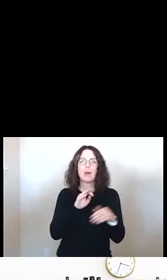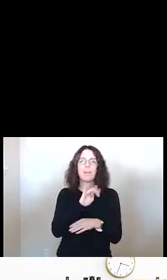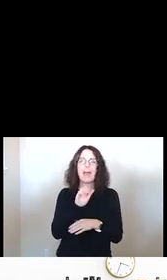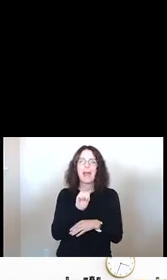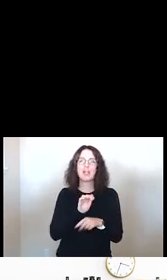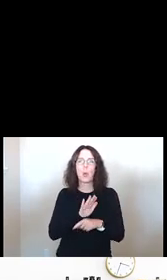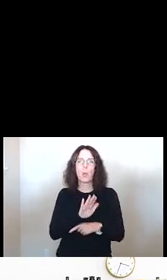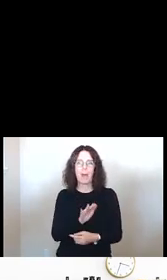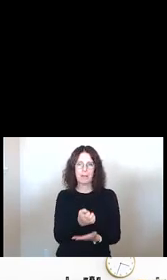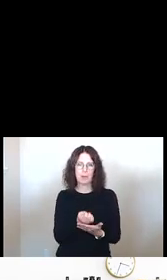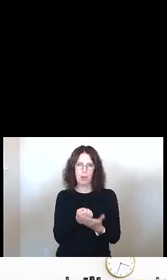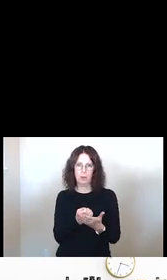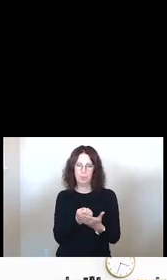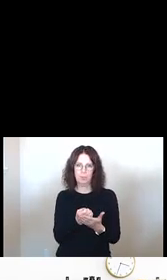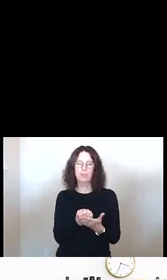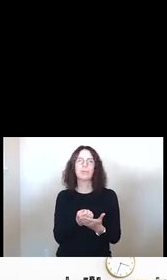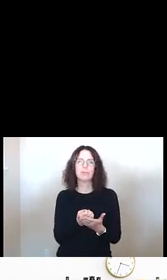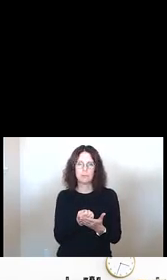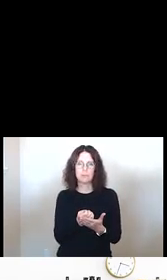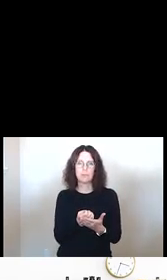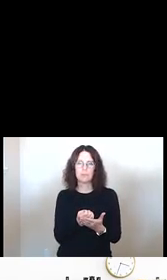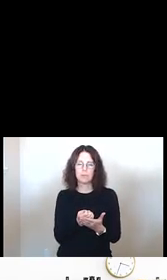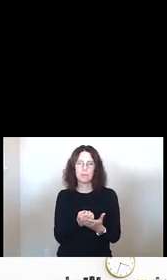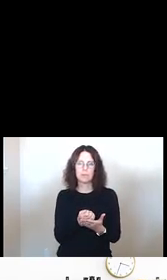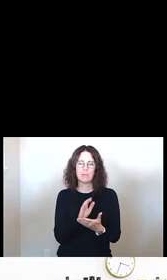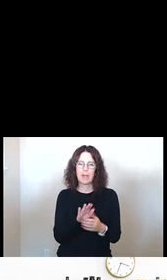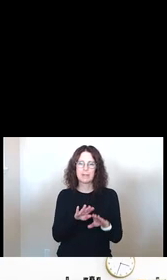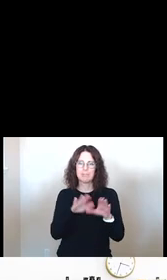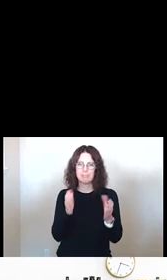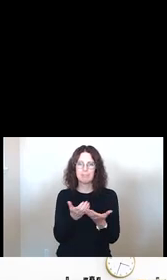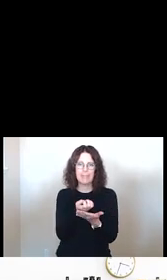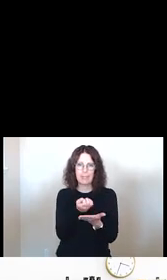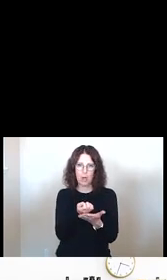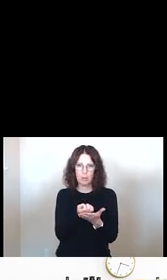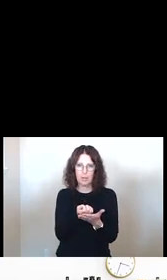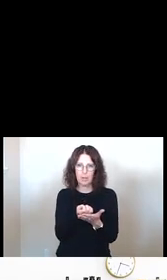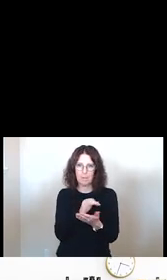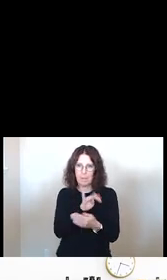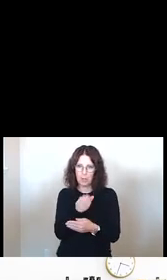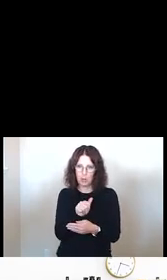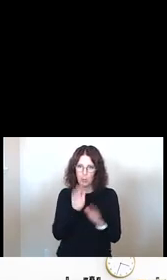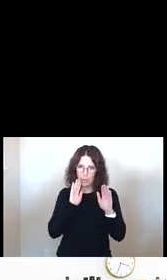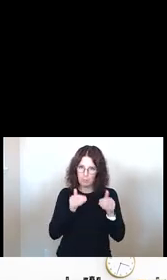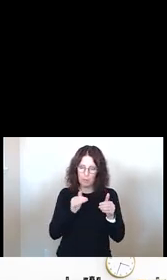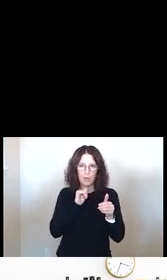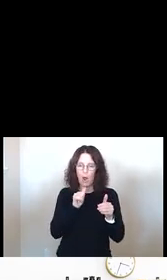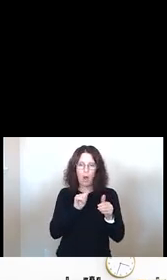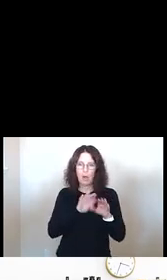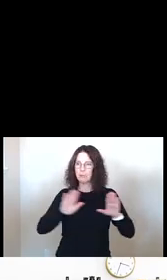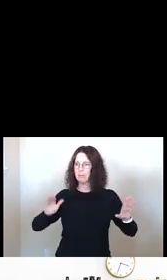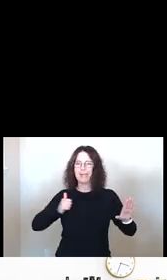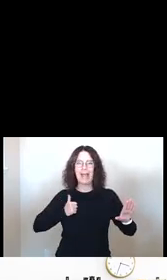issues relating to Manitoba as a single economy versus Canada or the world or a smaller